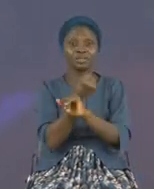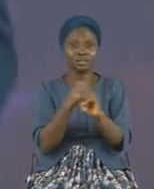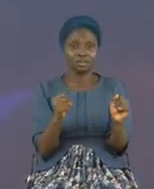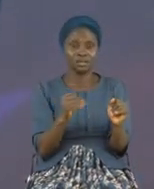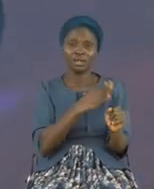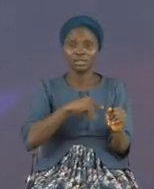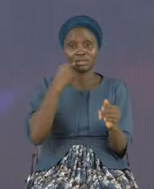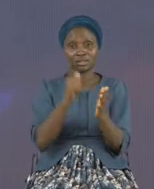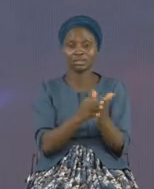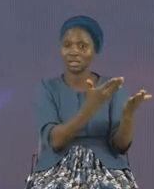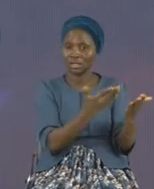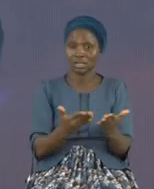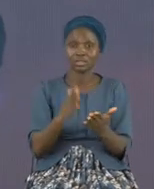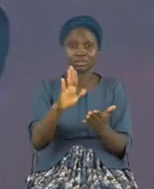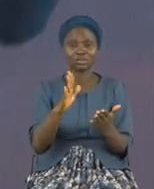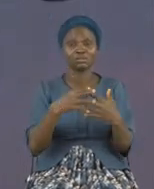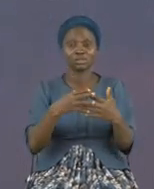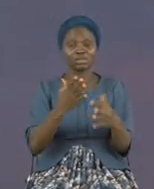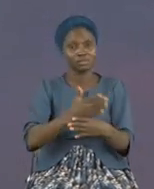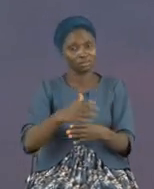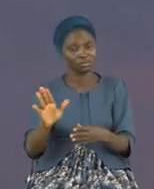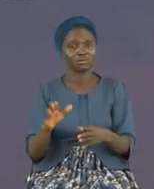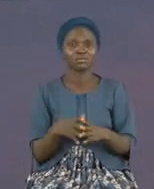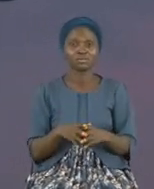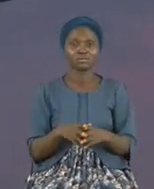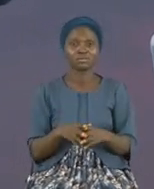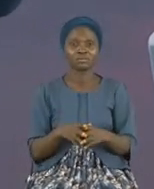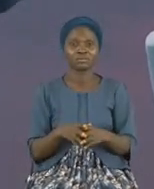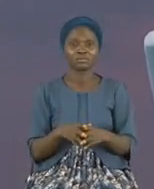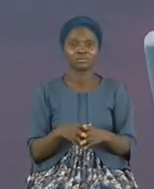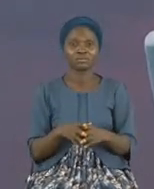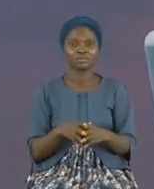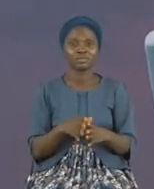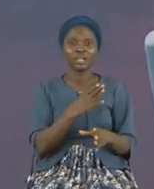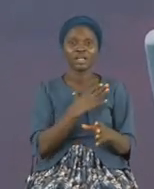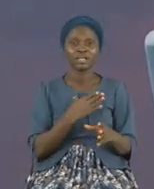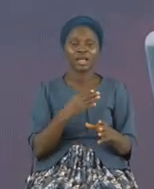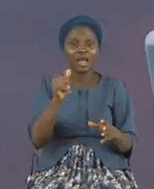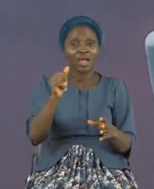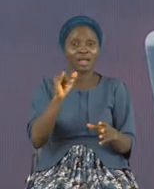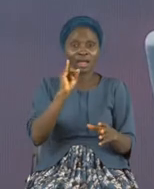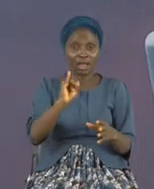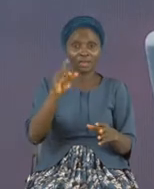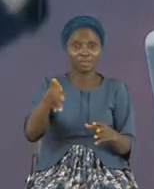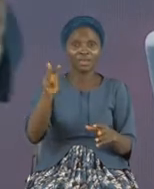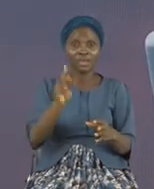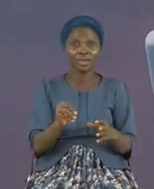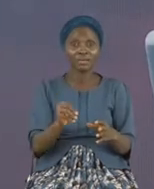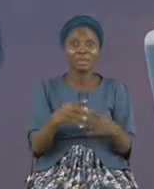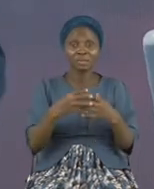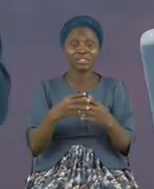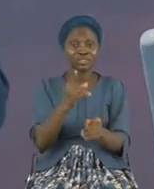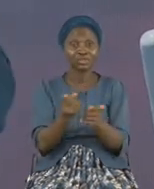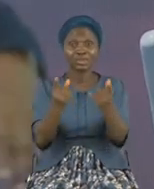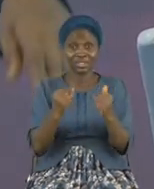away. And you know, after that time, I don't know how it happened. IBM machines just came, and we